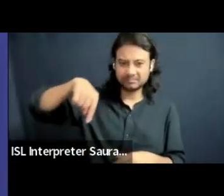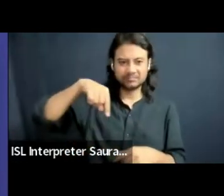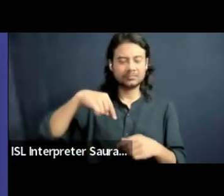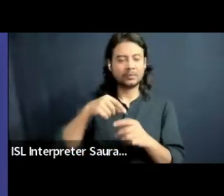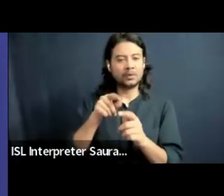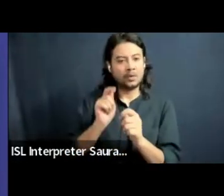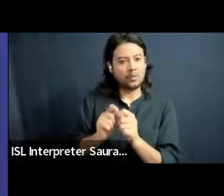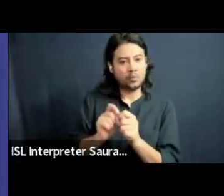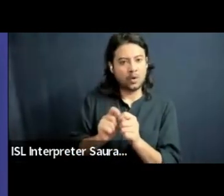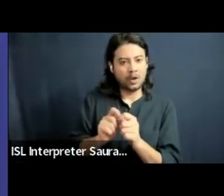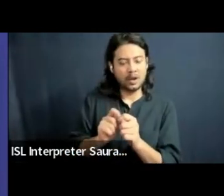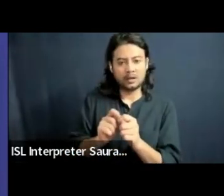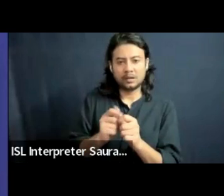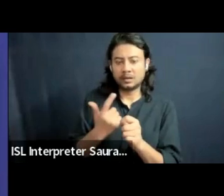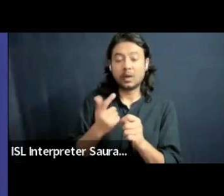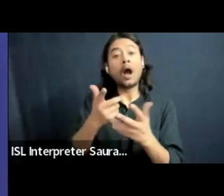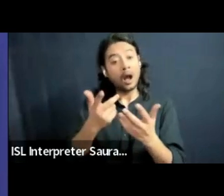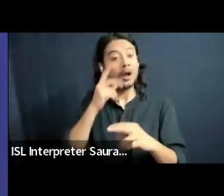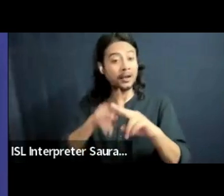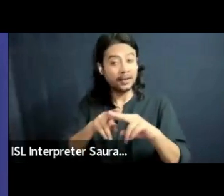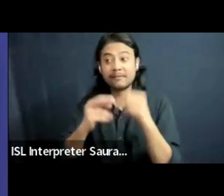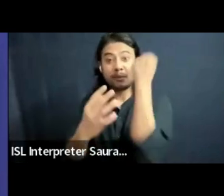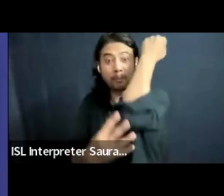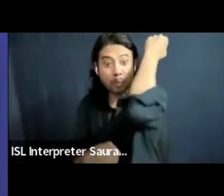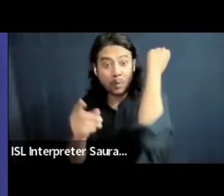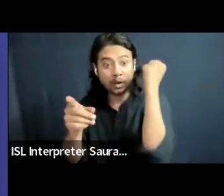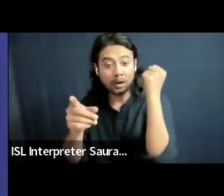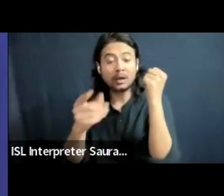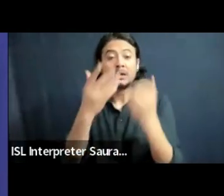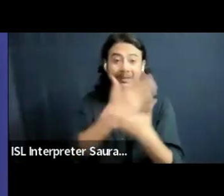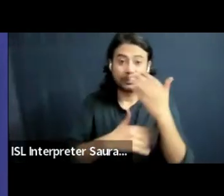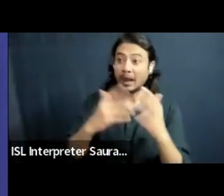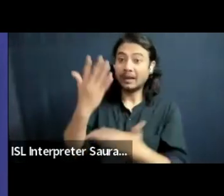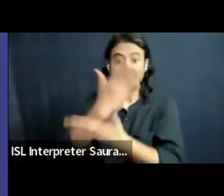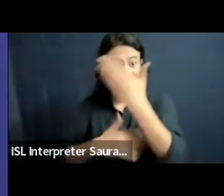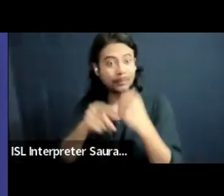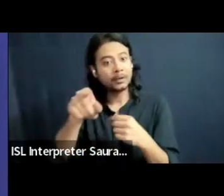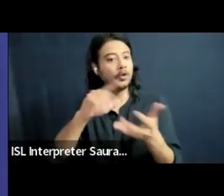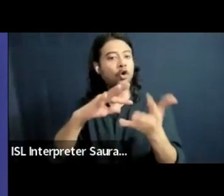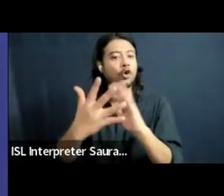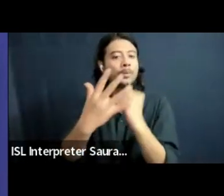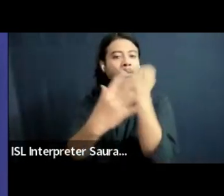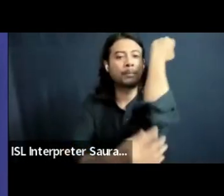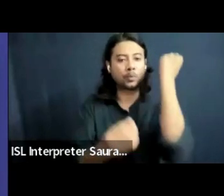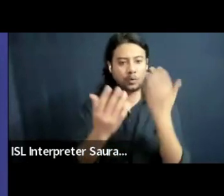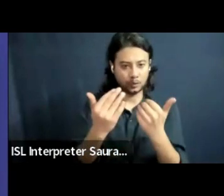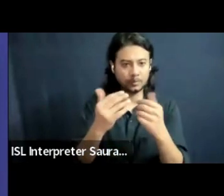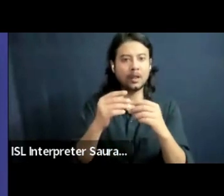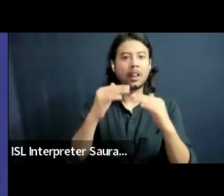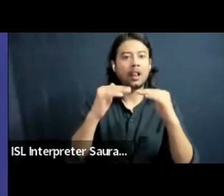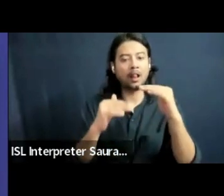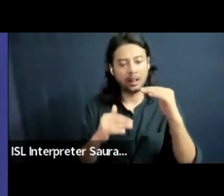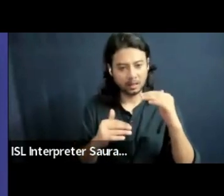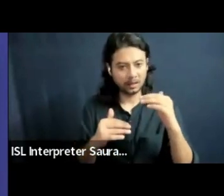the role that disability plays. And that's why today's conversation is so important. We could go to the next slide, please.